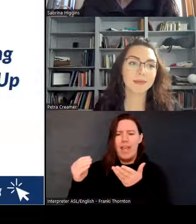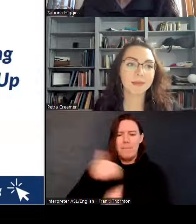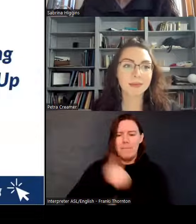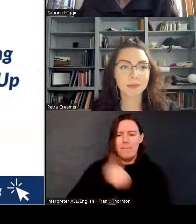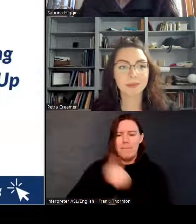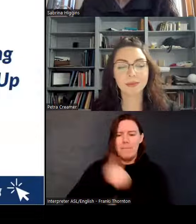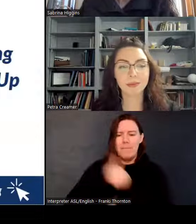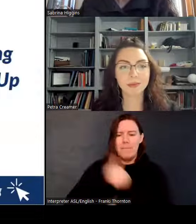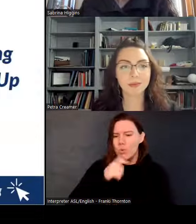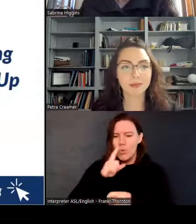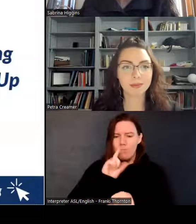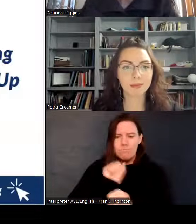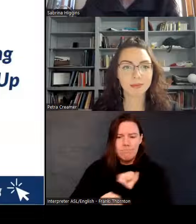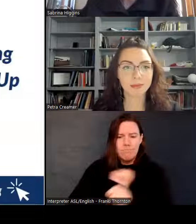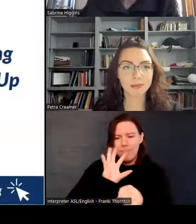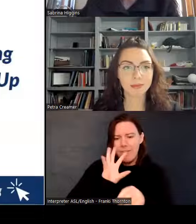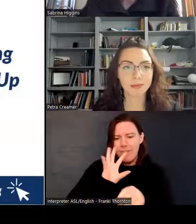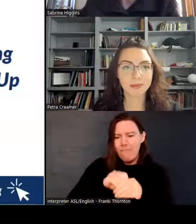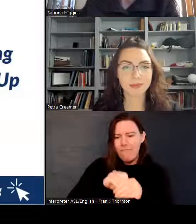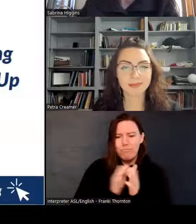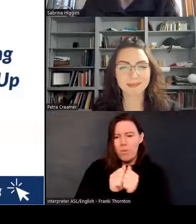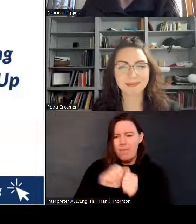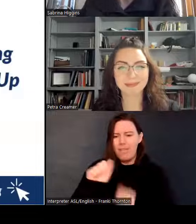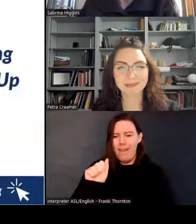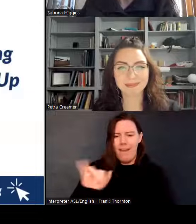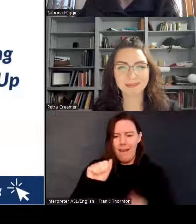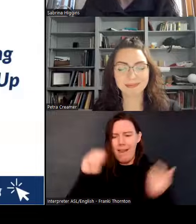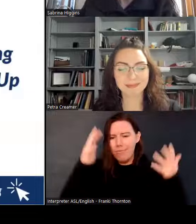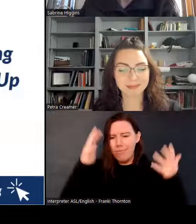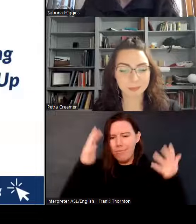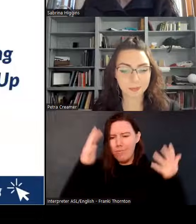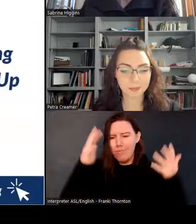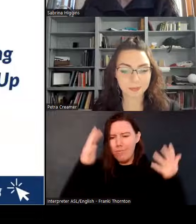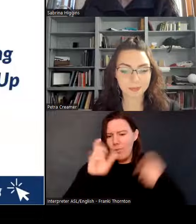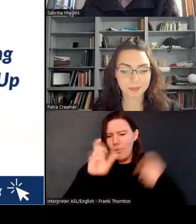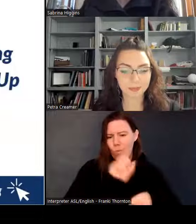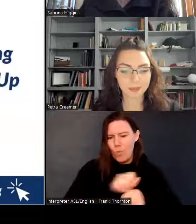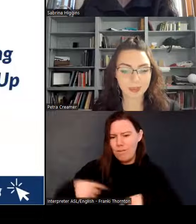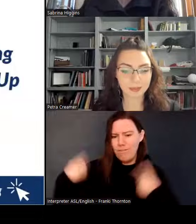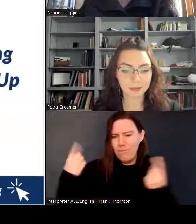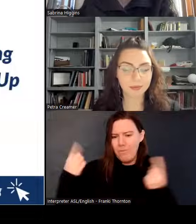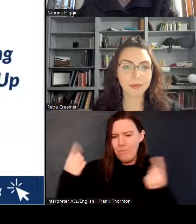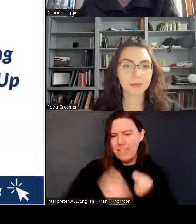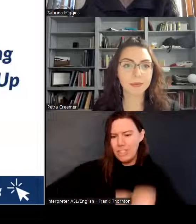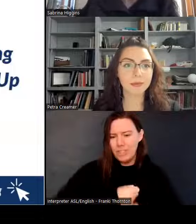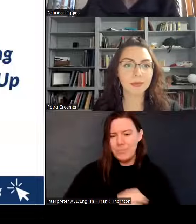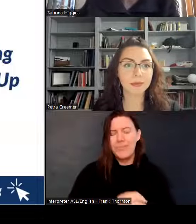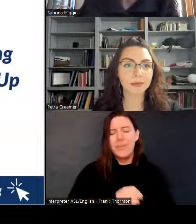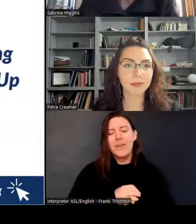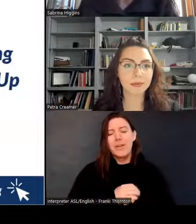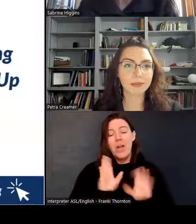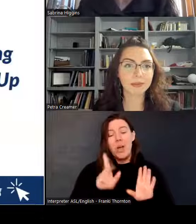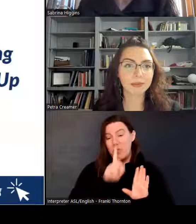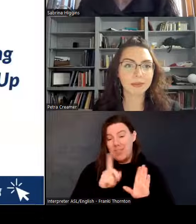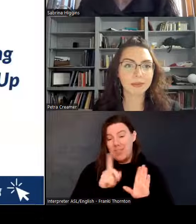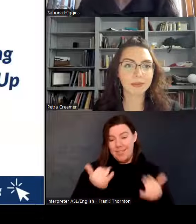importantly, to celebrate all of the incredible work that they've done over the past year. And I really have to take this